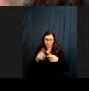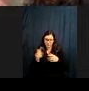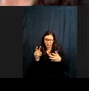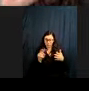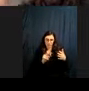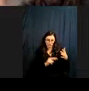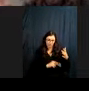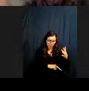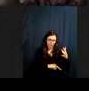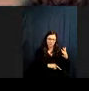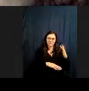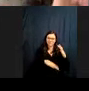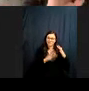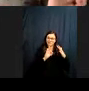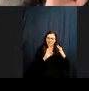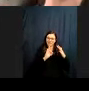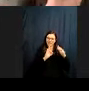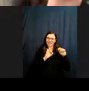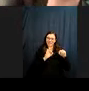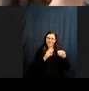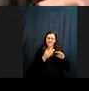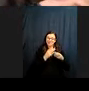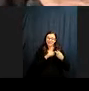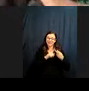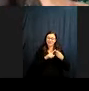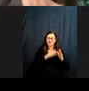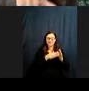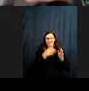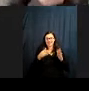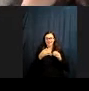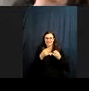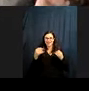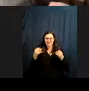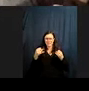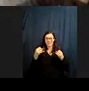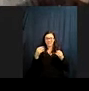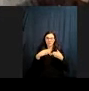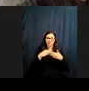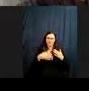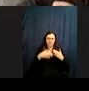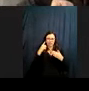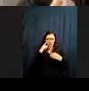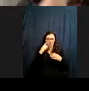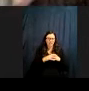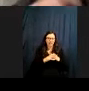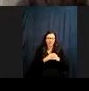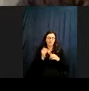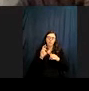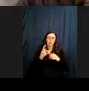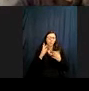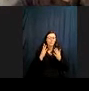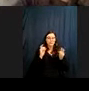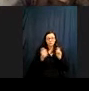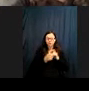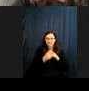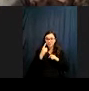this space before you pop over to the next line and get to finish a thought. Or it may change a thought